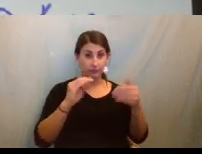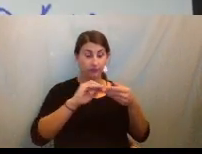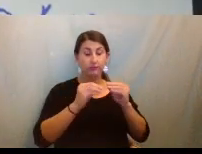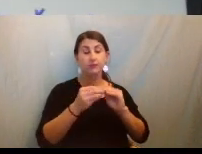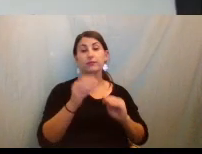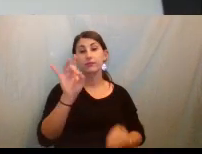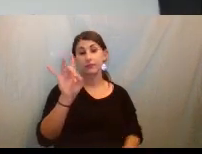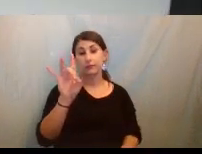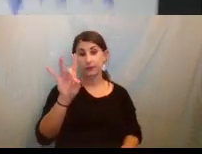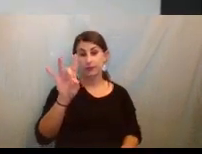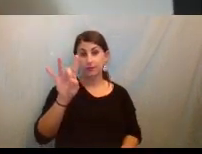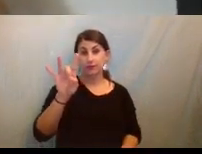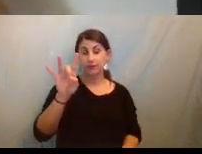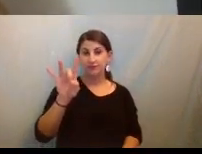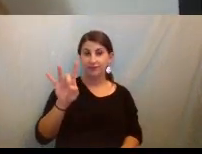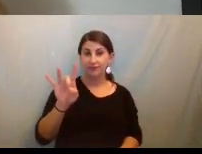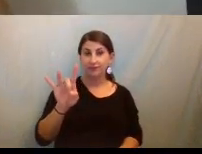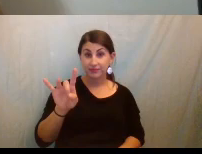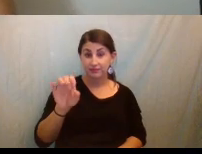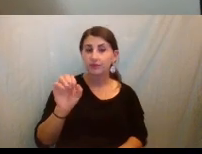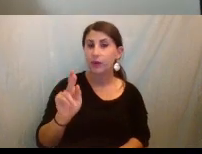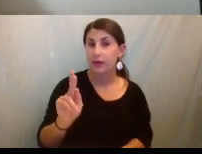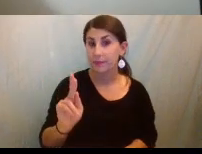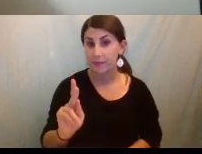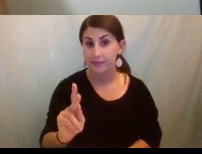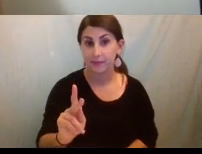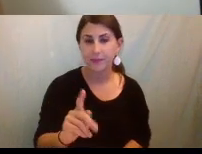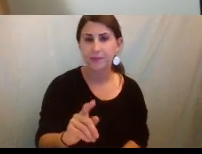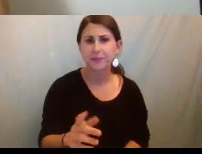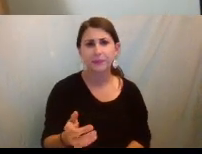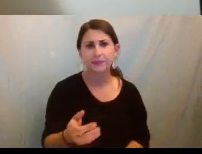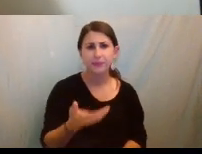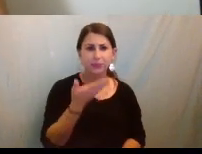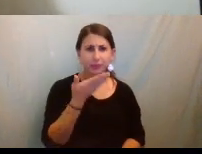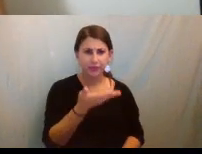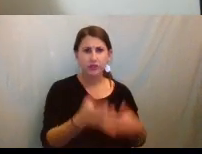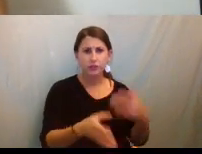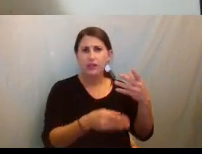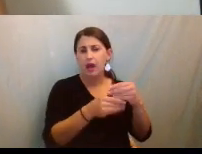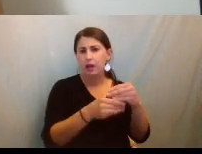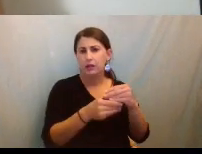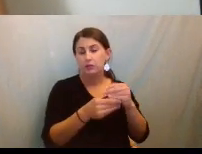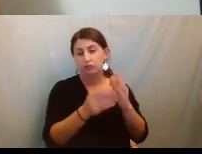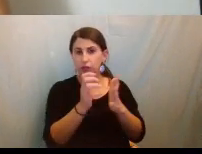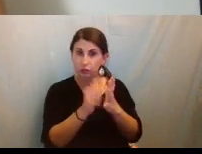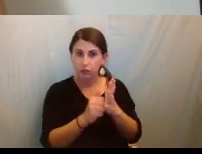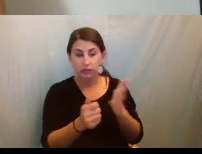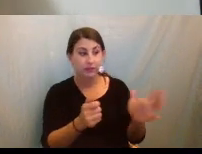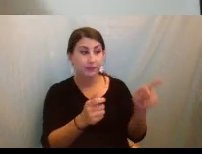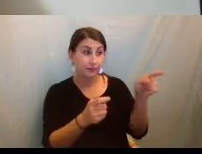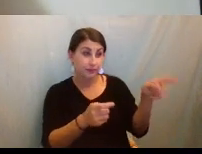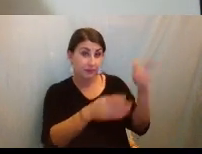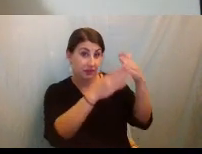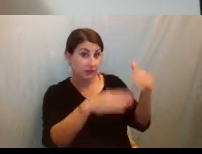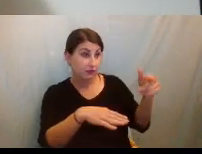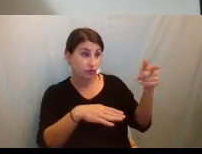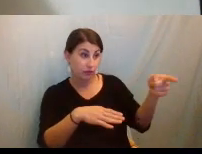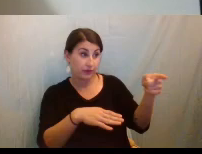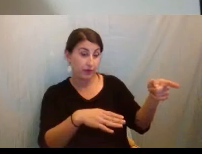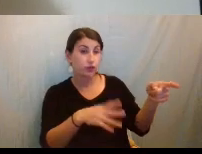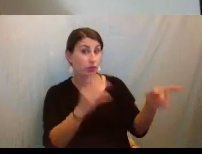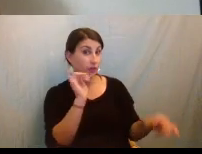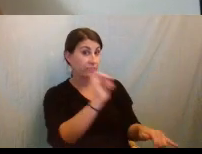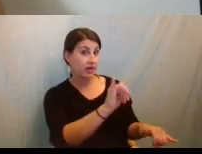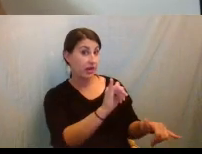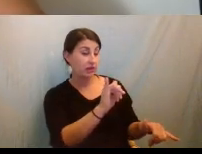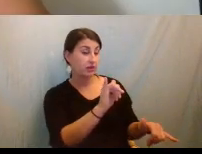Let's look at number 8. All right, this is what's being added or subtracted. This is division right